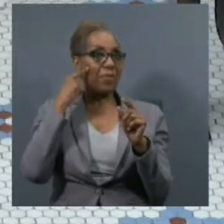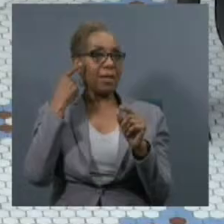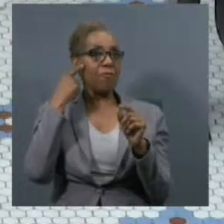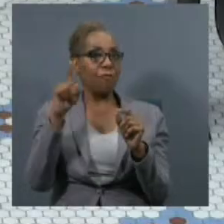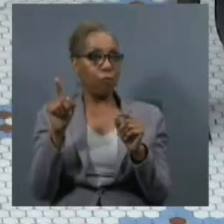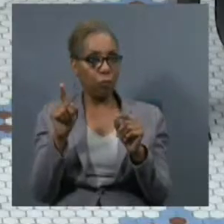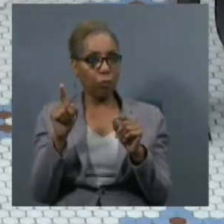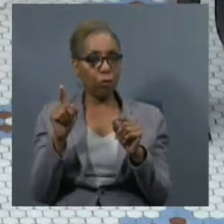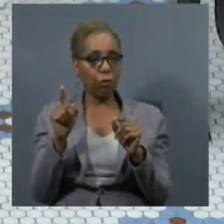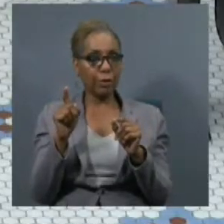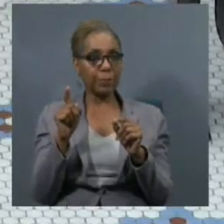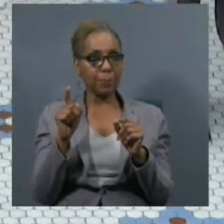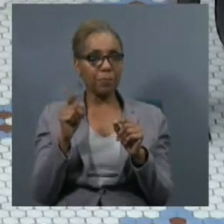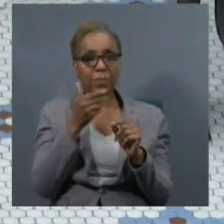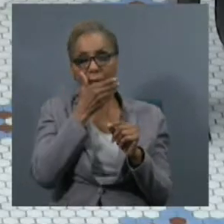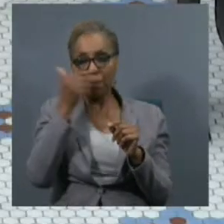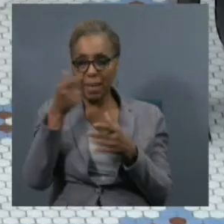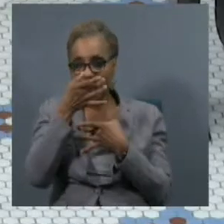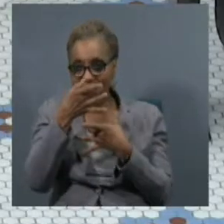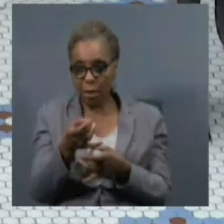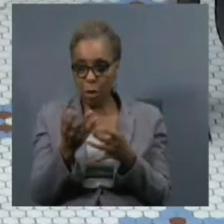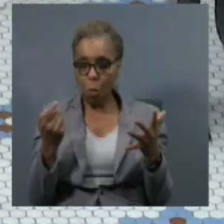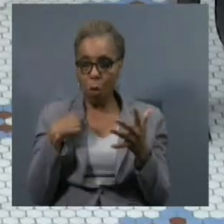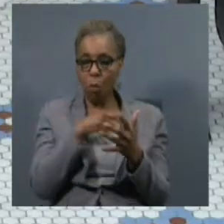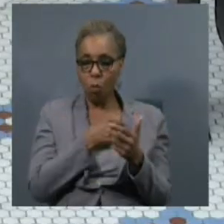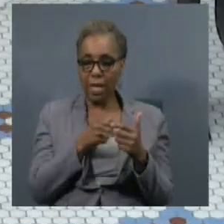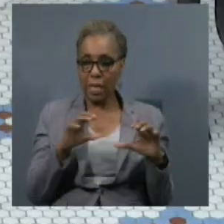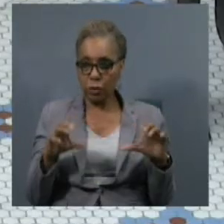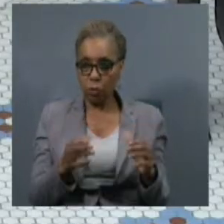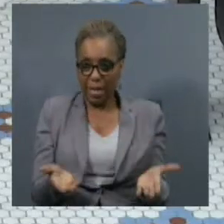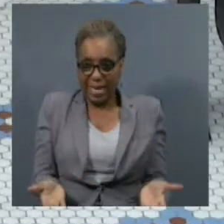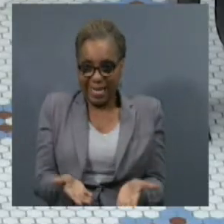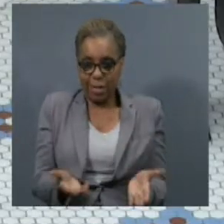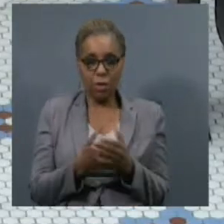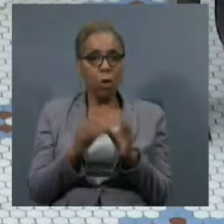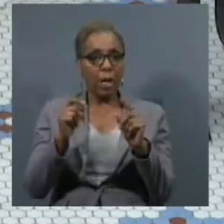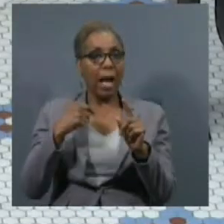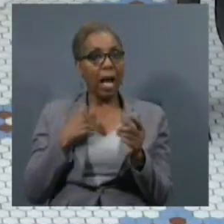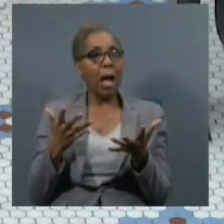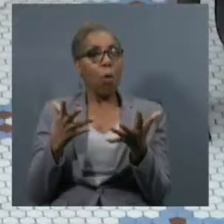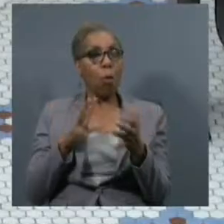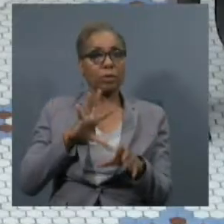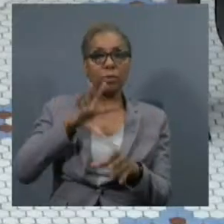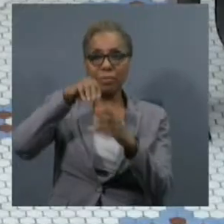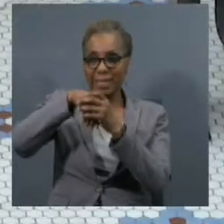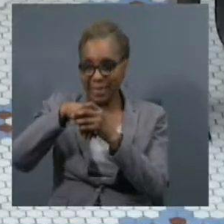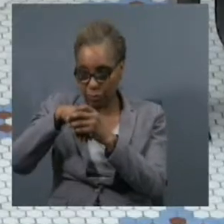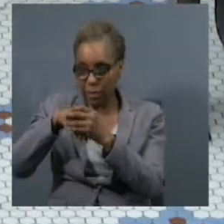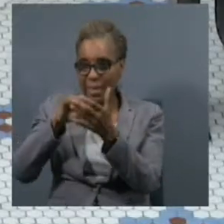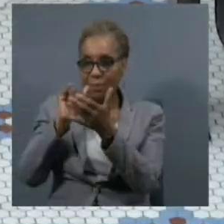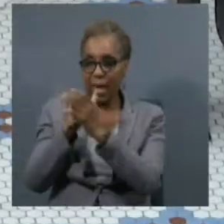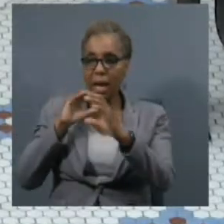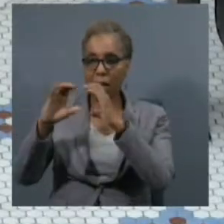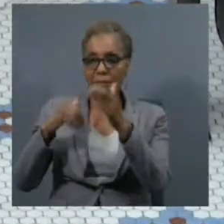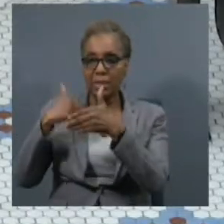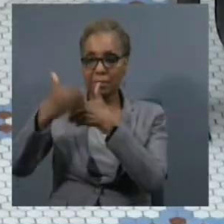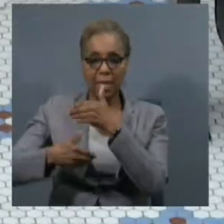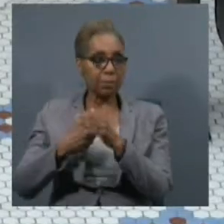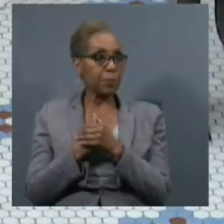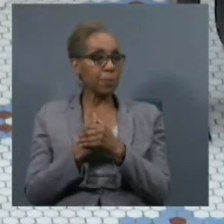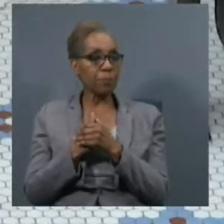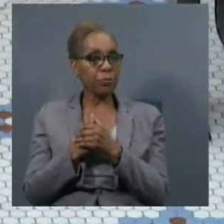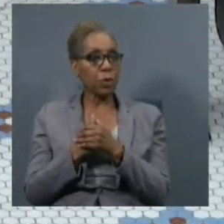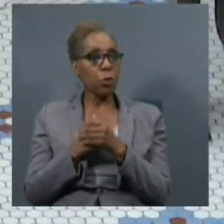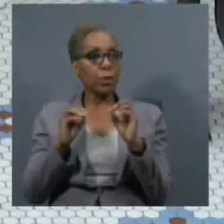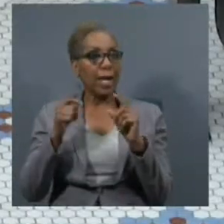the best interest of what we're doing here, that I would like to engage in that conversation. Yes,